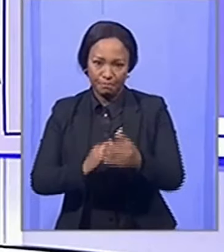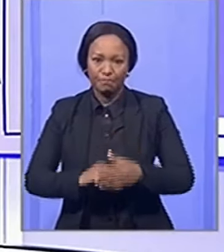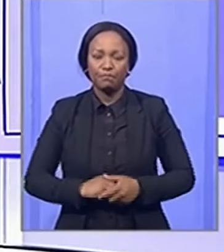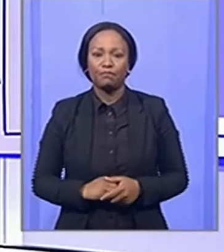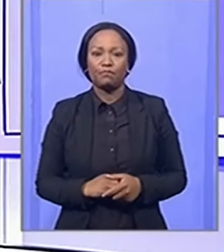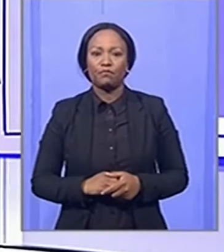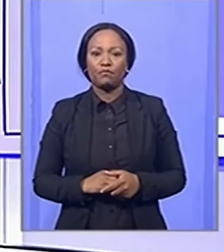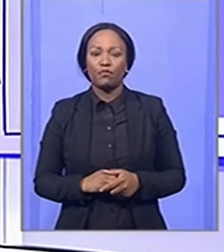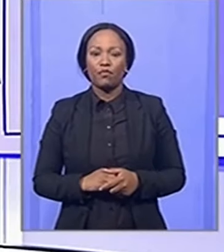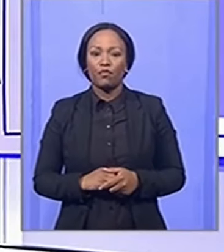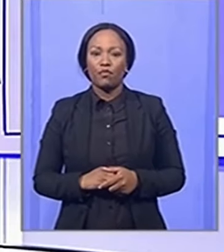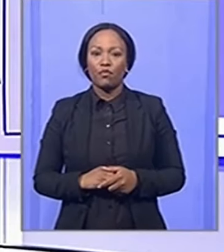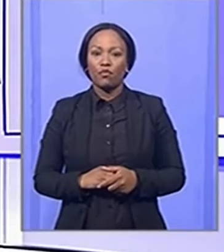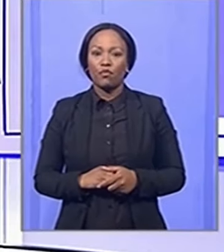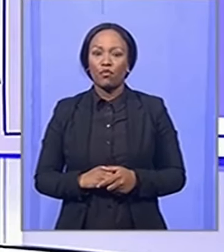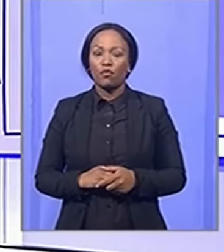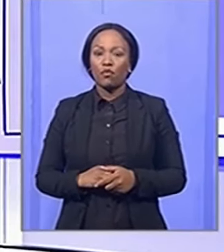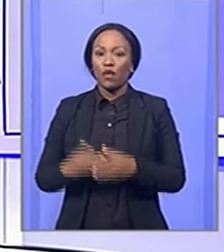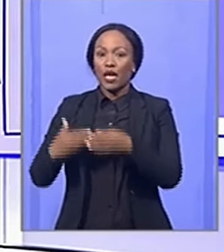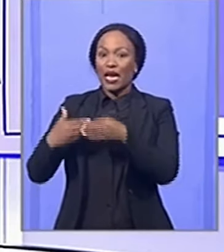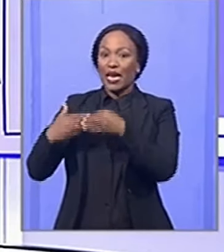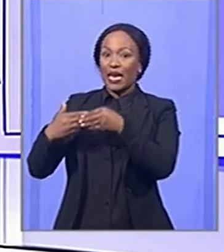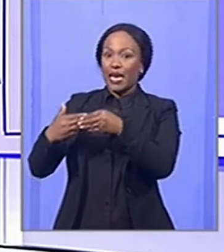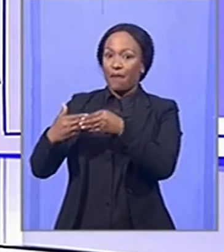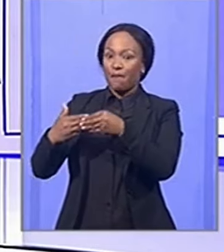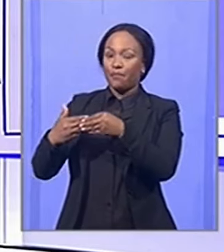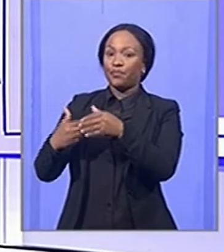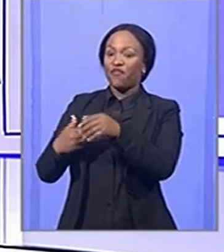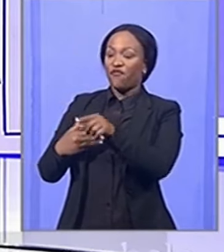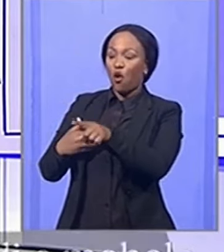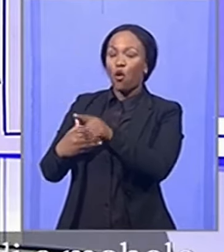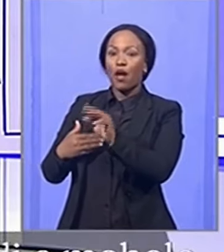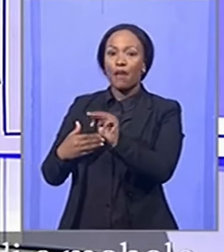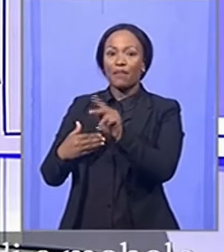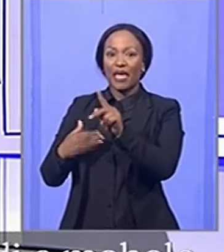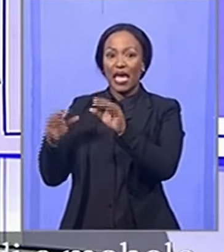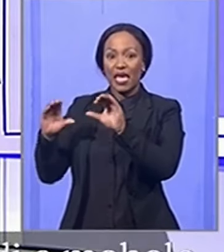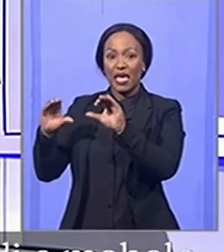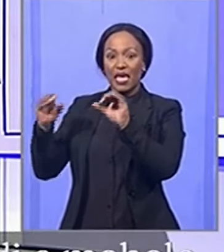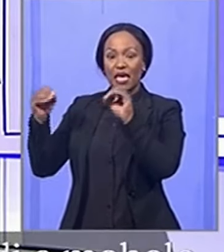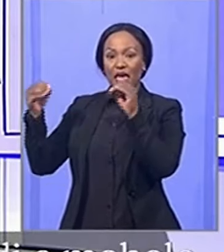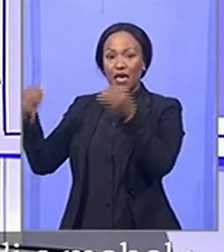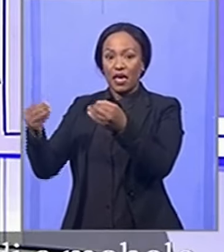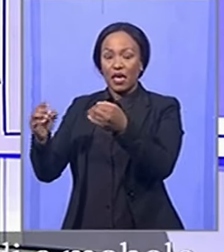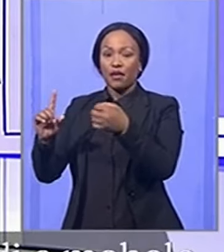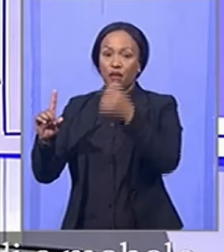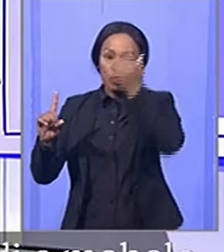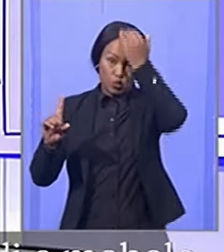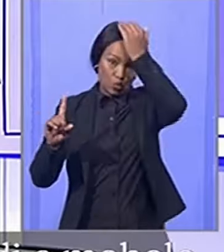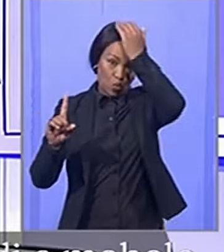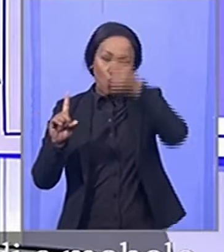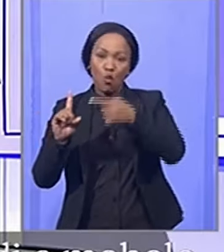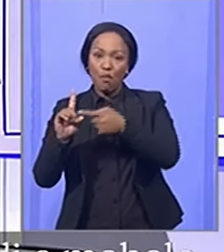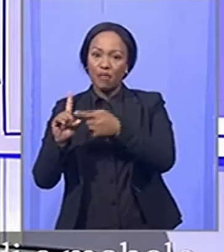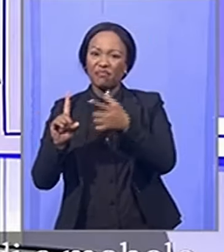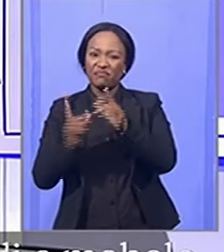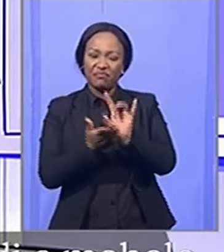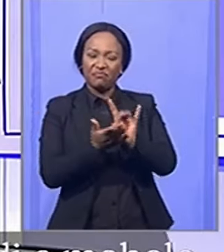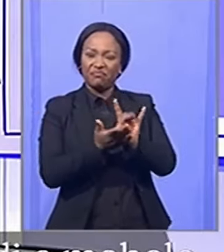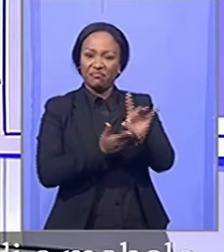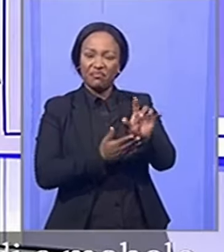Moetapele wa mokga wa umkhonto wesizwe Jacob Zuma o boetse hape o lelekile mongodi e moholo wa mokga Arthur